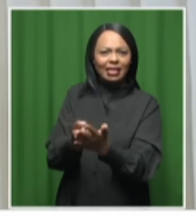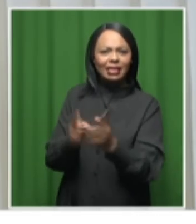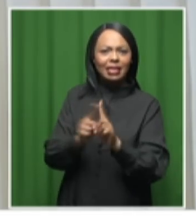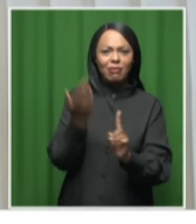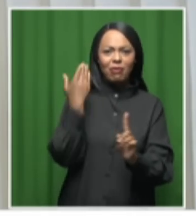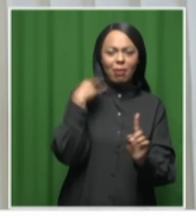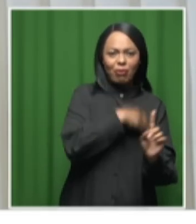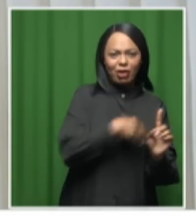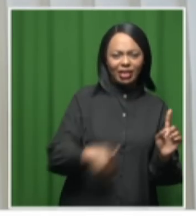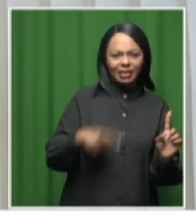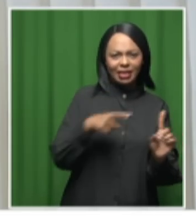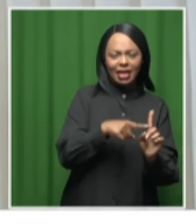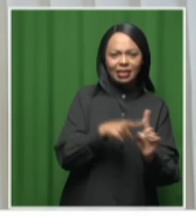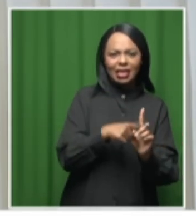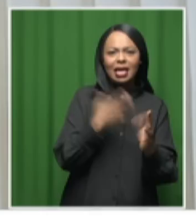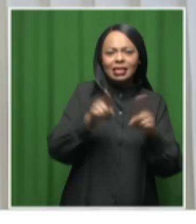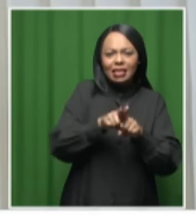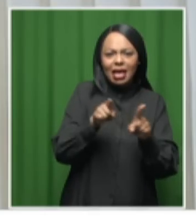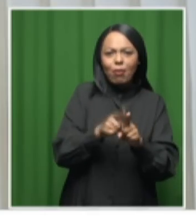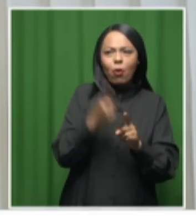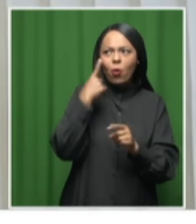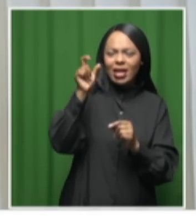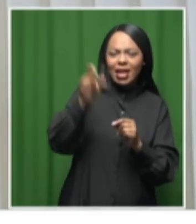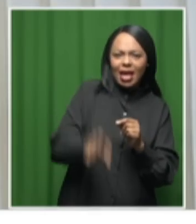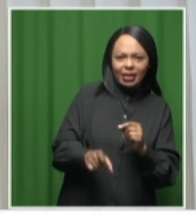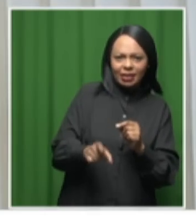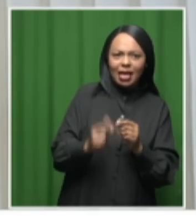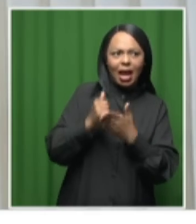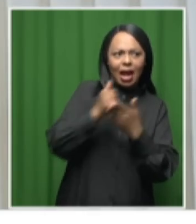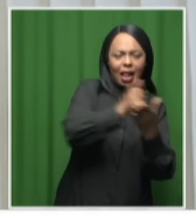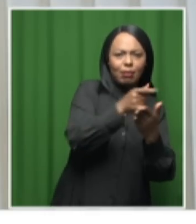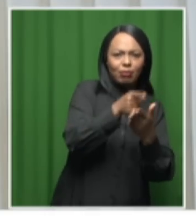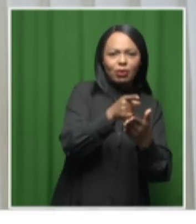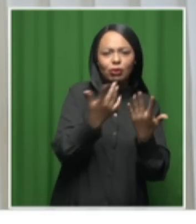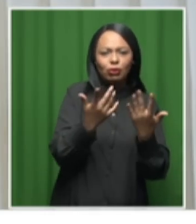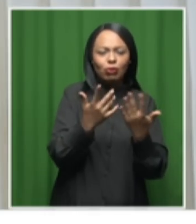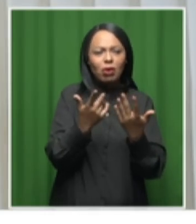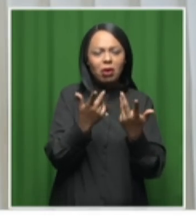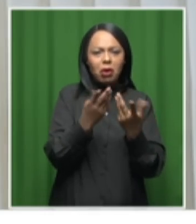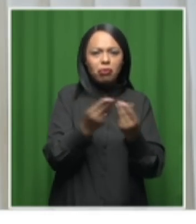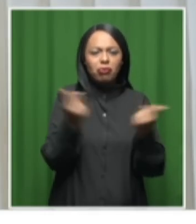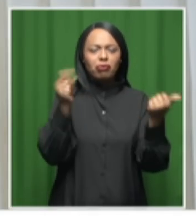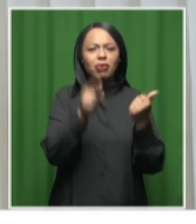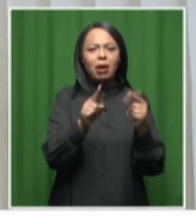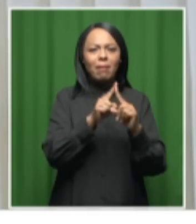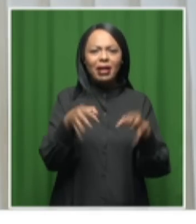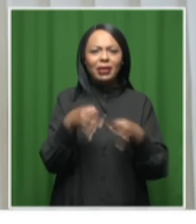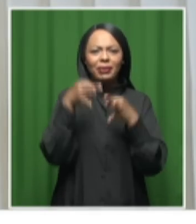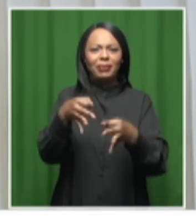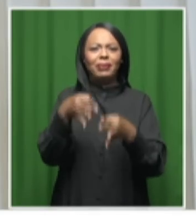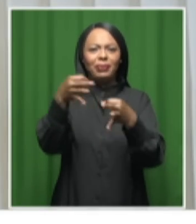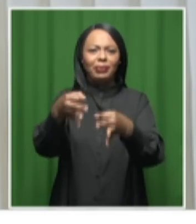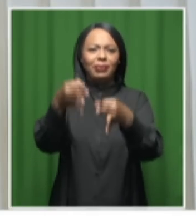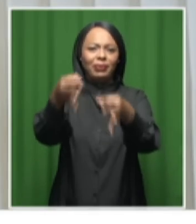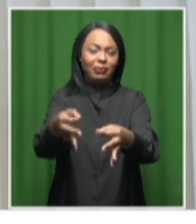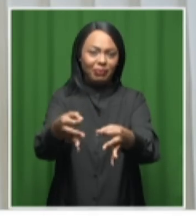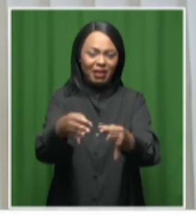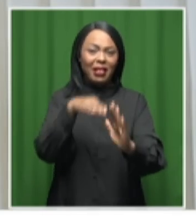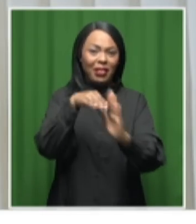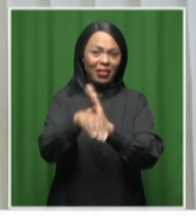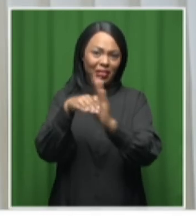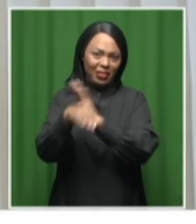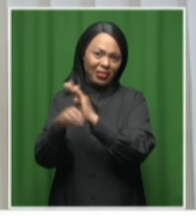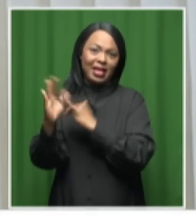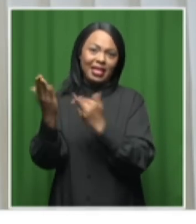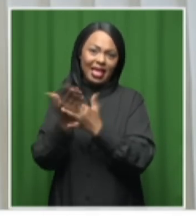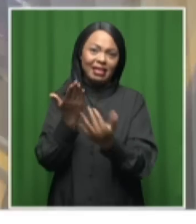lose vital evidence and witnesses that could have helped to exonerate him at the end of the day. Yeah. So delays, and more delays are going to come. Yeah, and I mean,